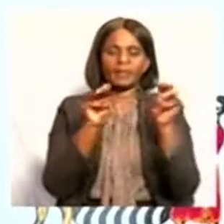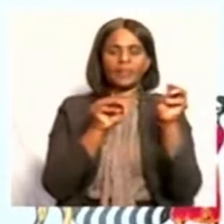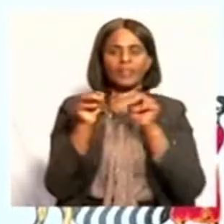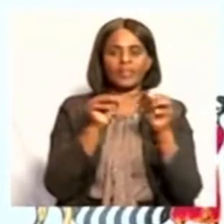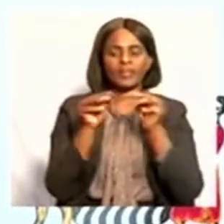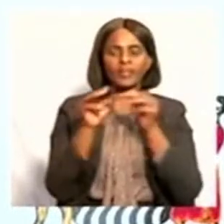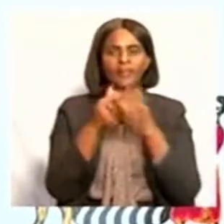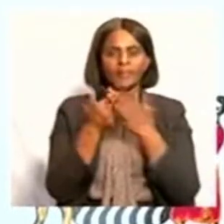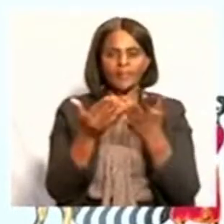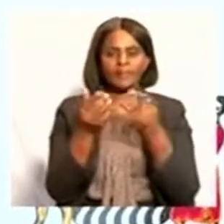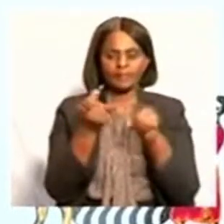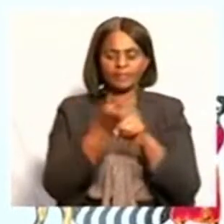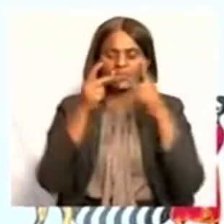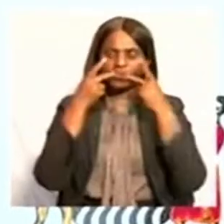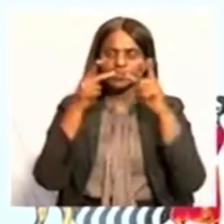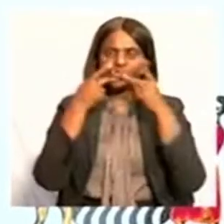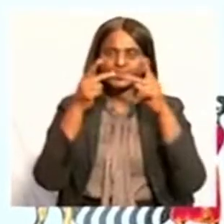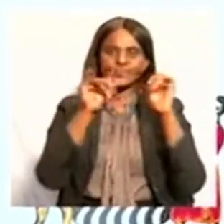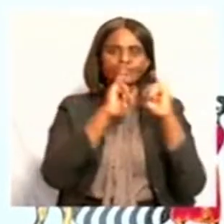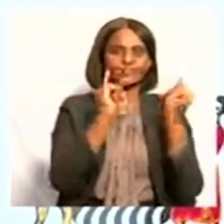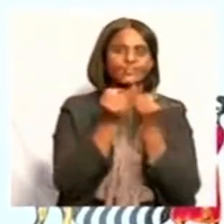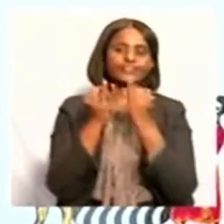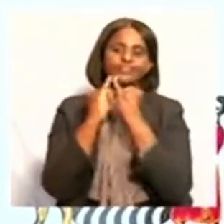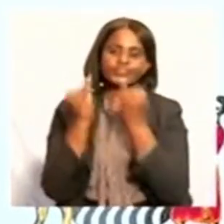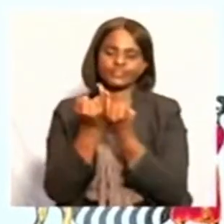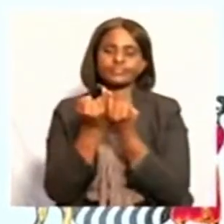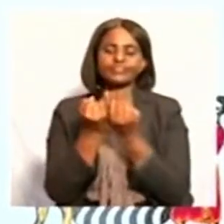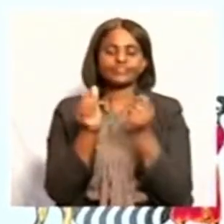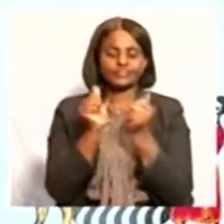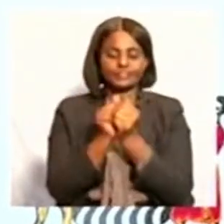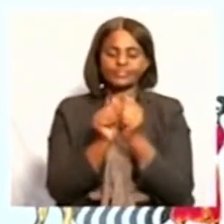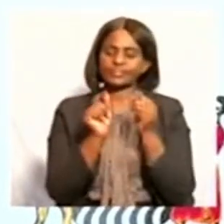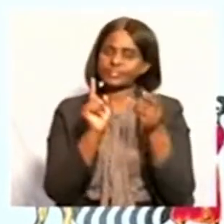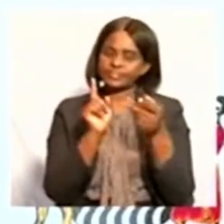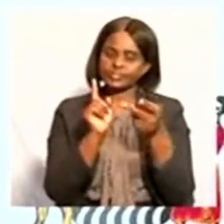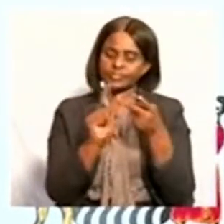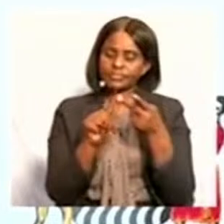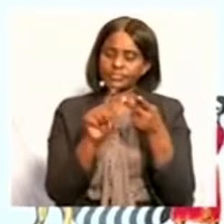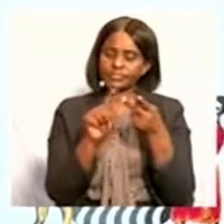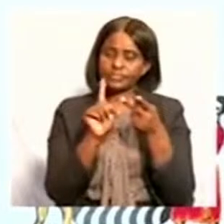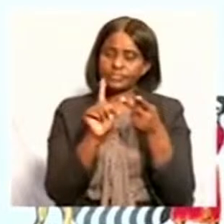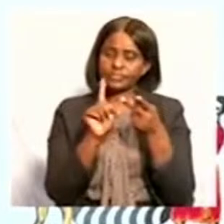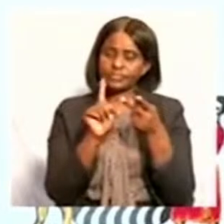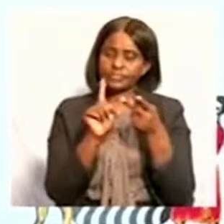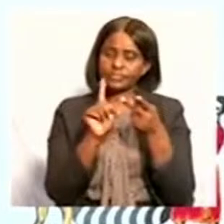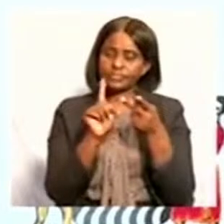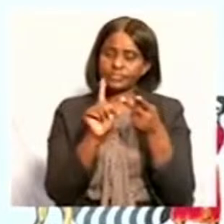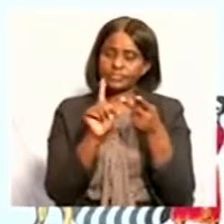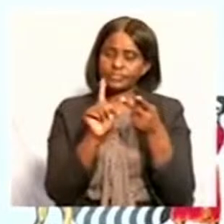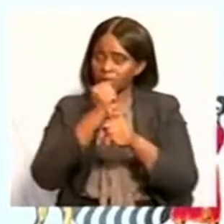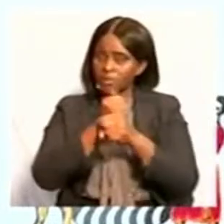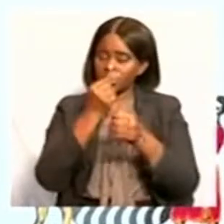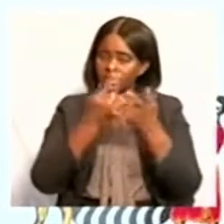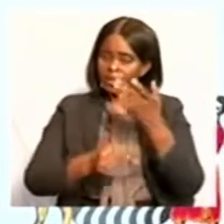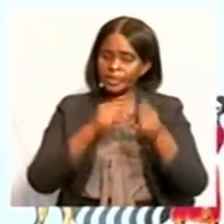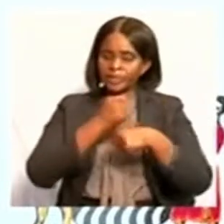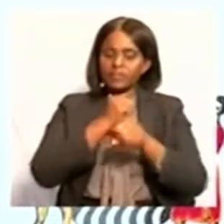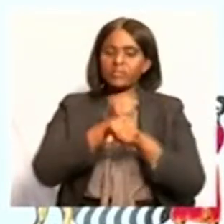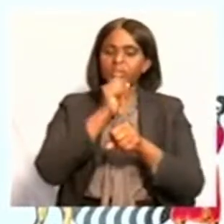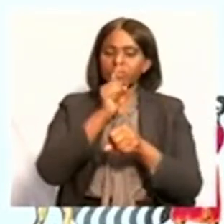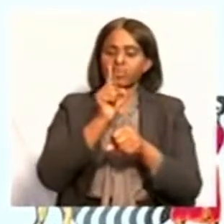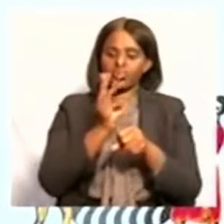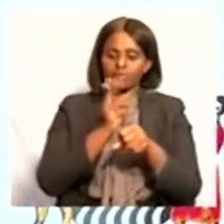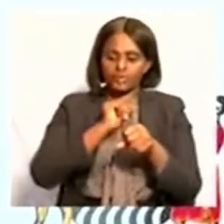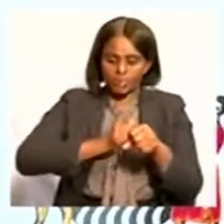managed by the public institutions. Then also, the other function is to ensure that